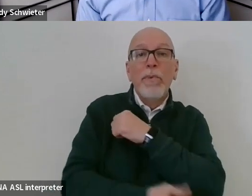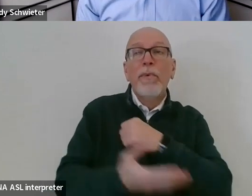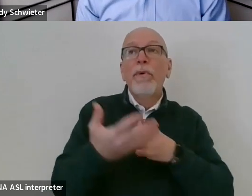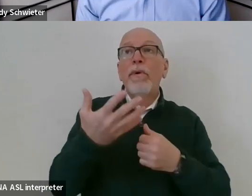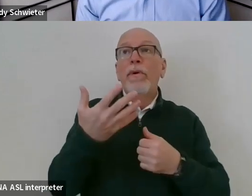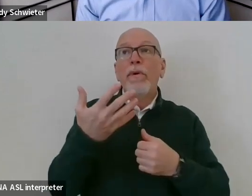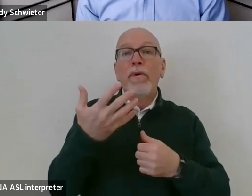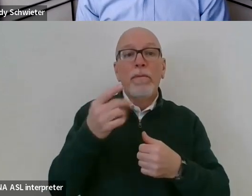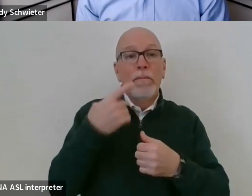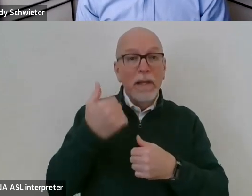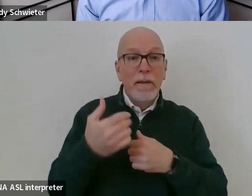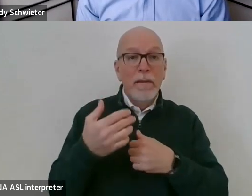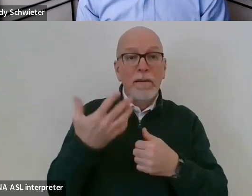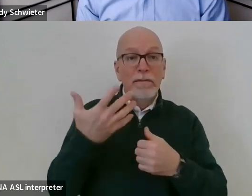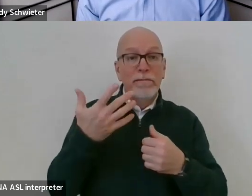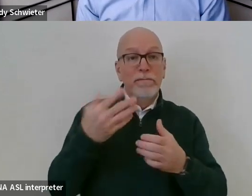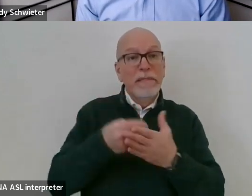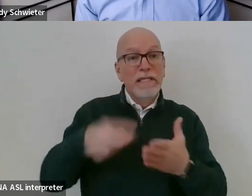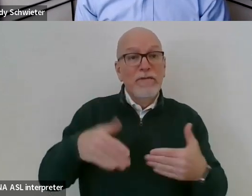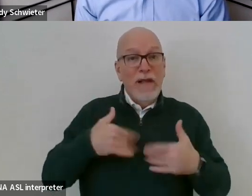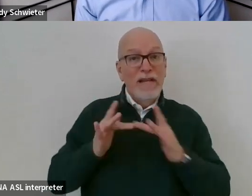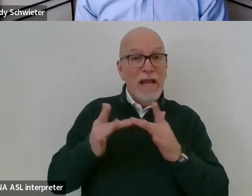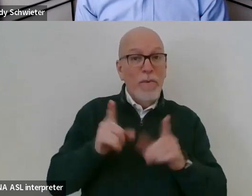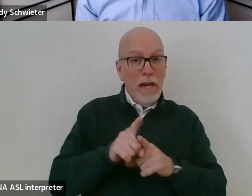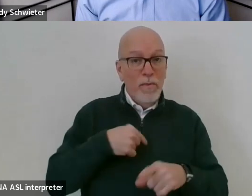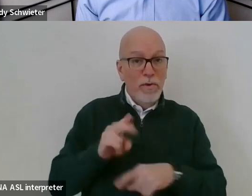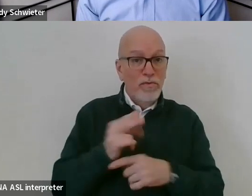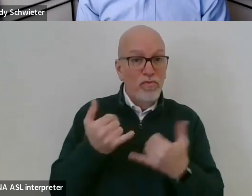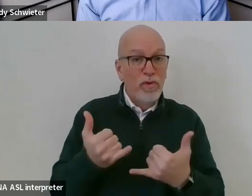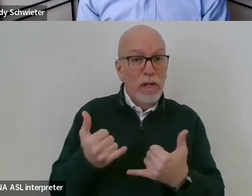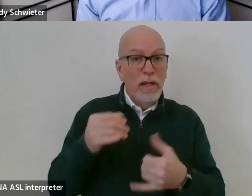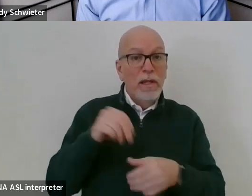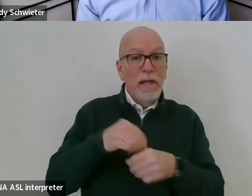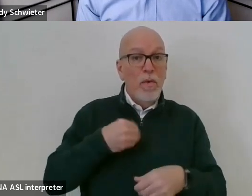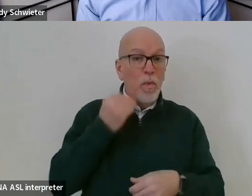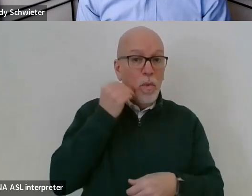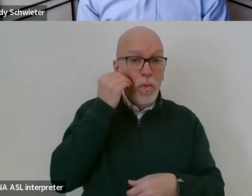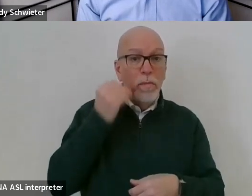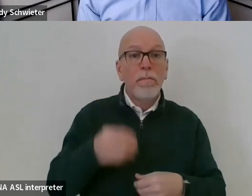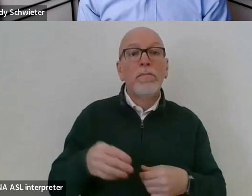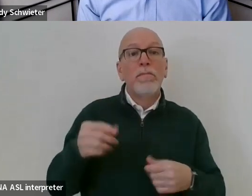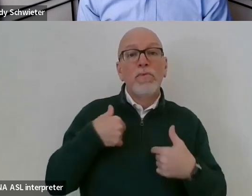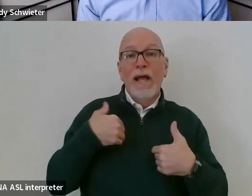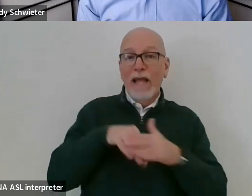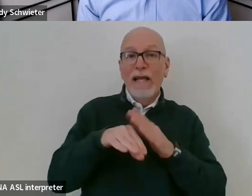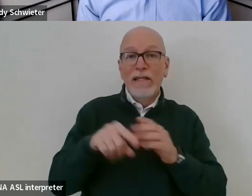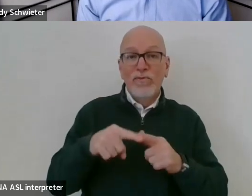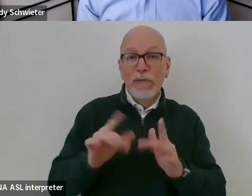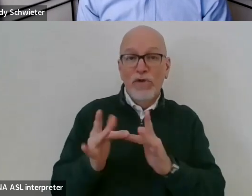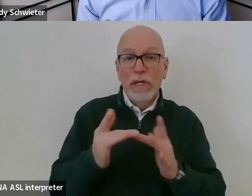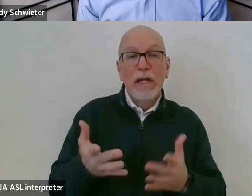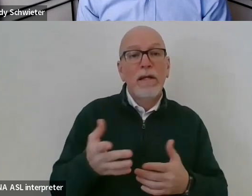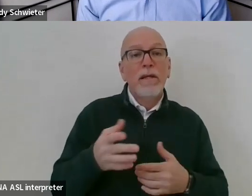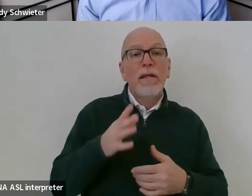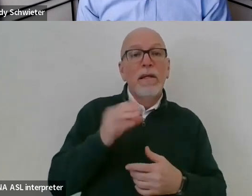very expensive to have a network like the one that we are using today in our homes to have access to internet, and